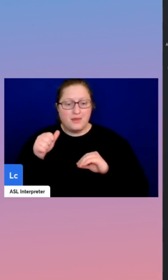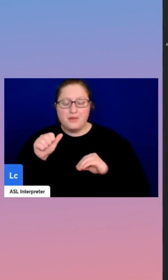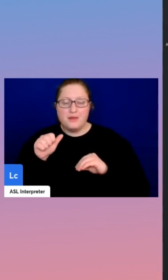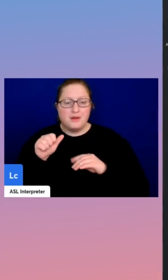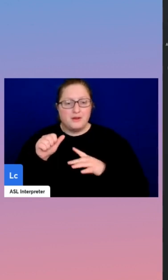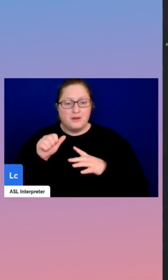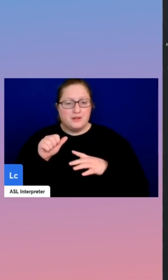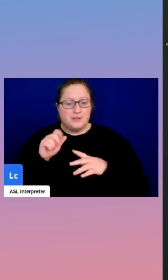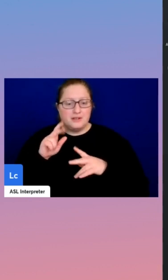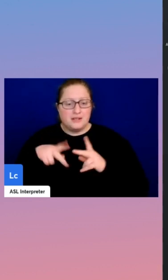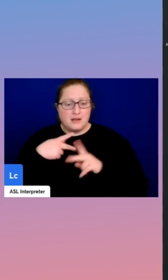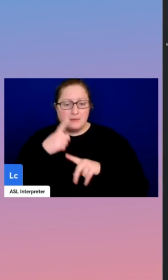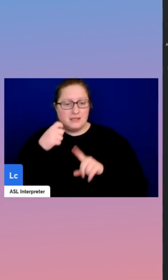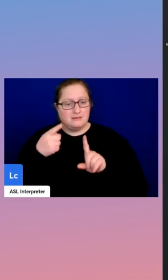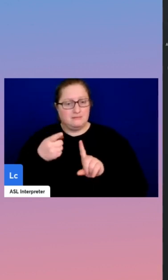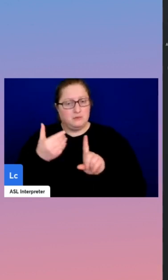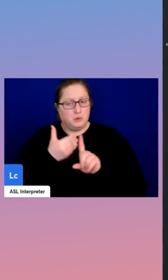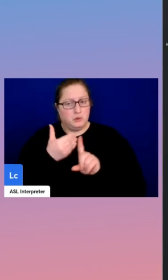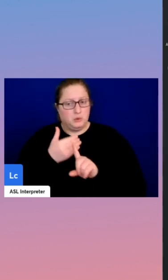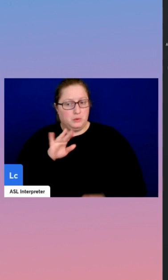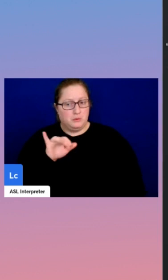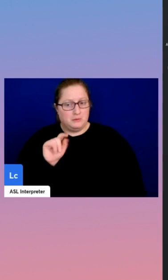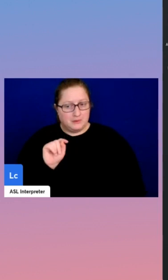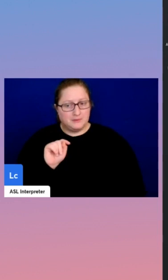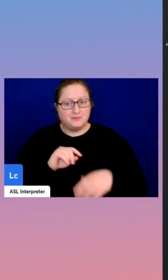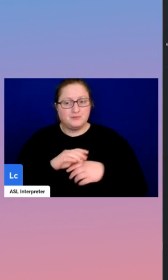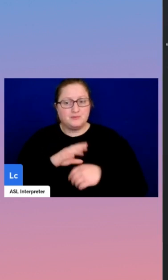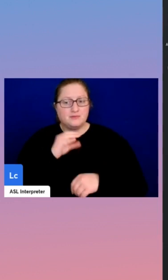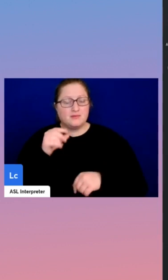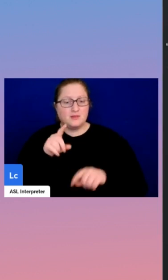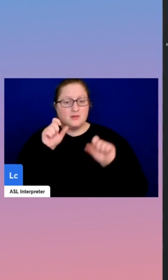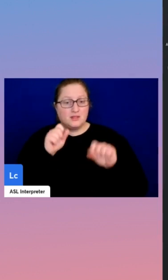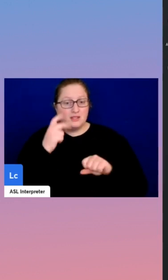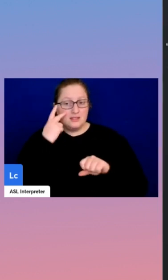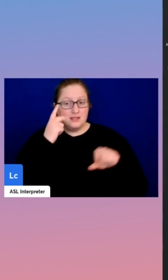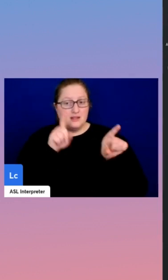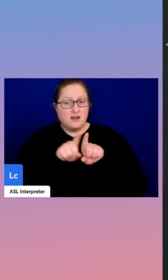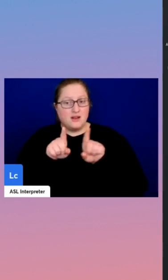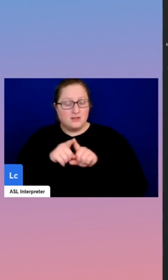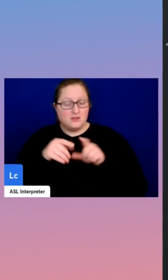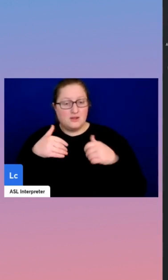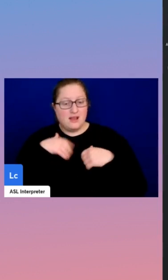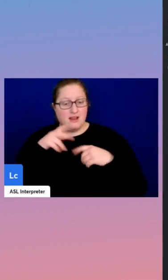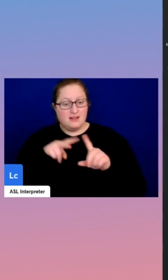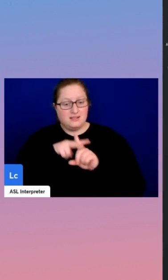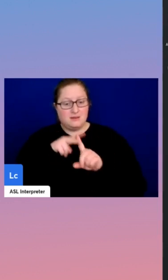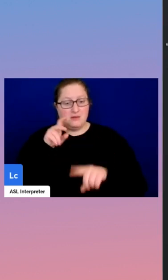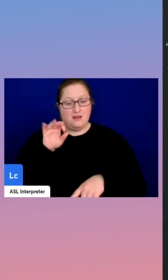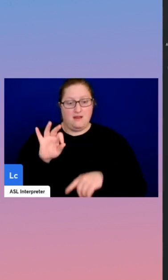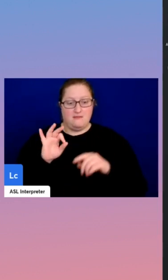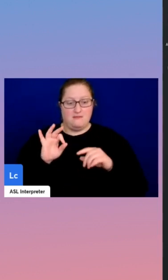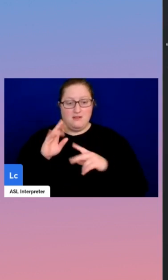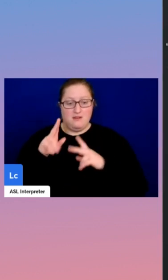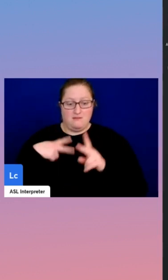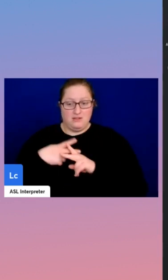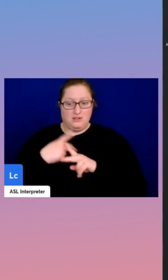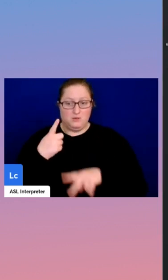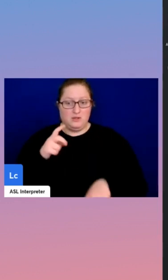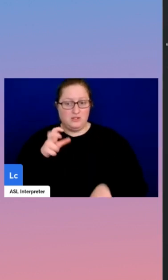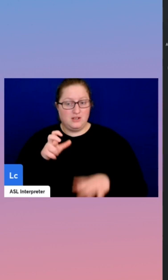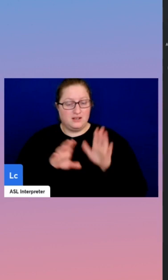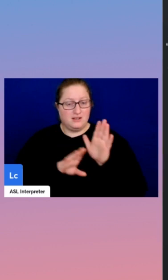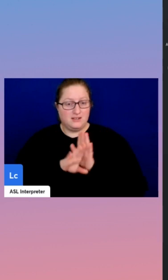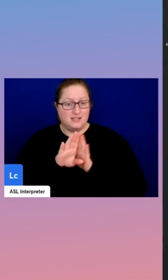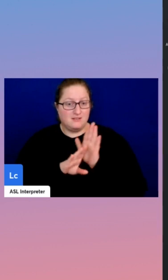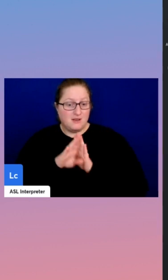a new build, right? And as you can see, also there was an assignment of the version 1 to the channel development, and also there